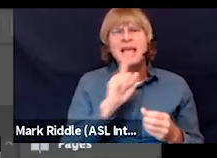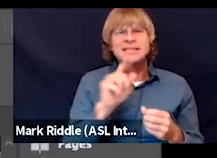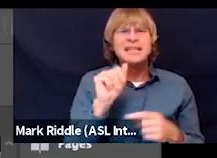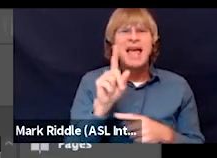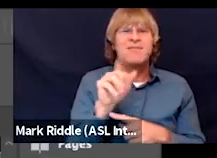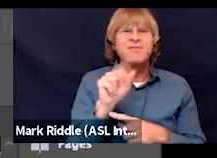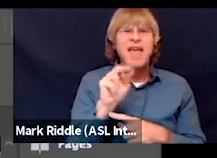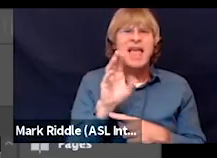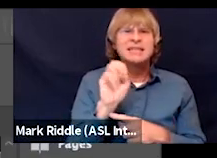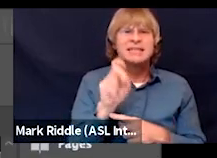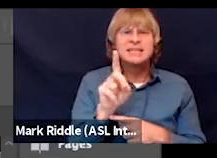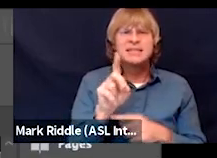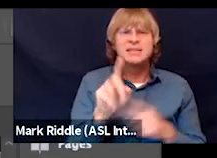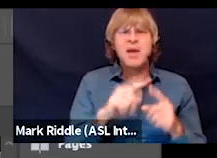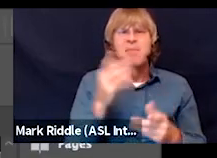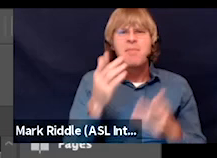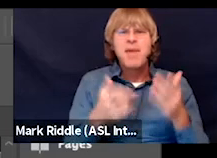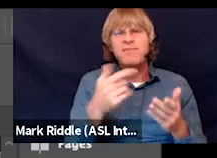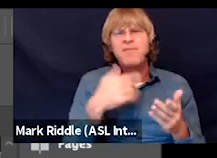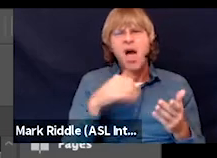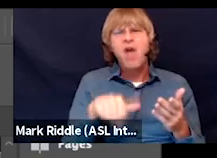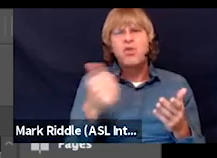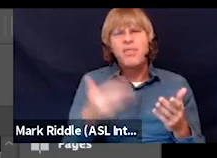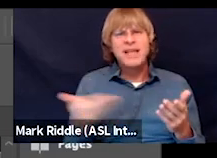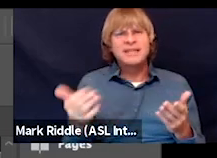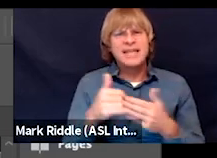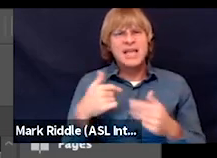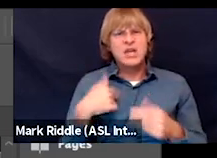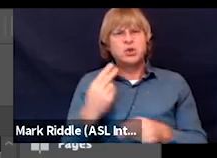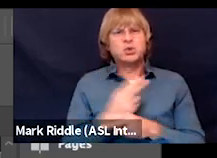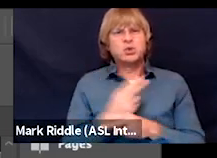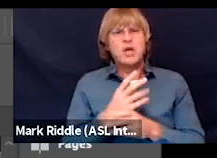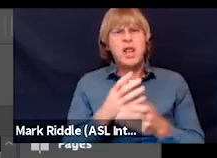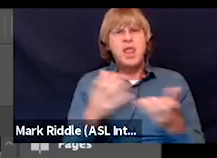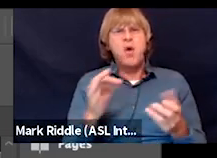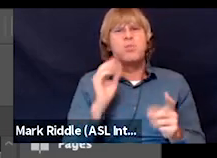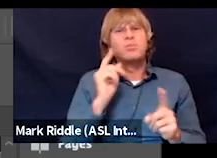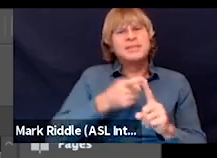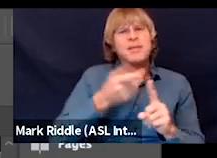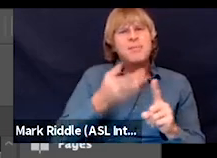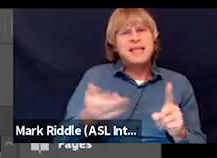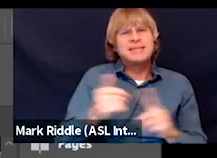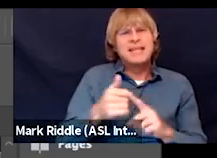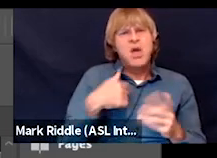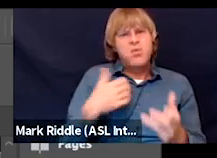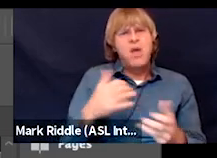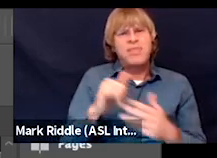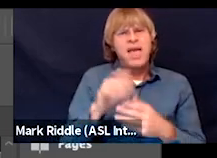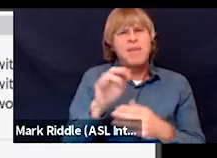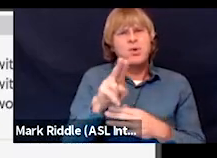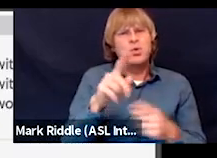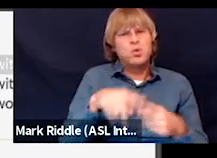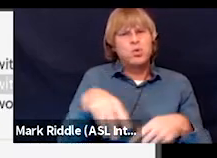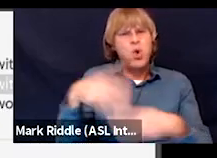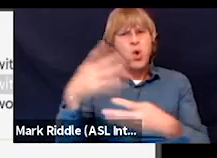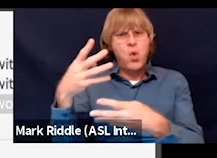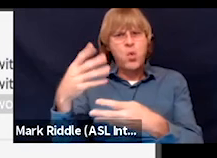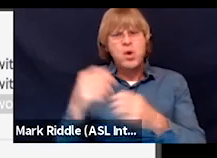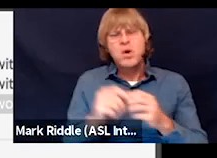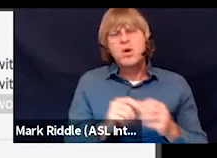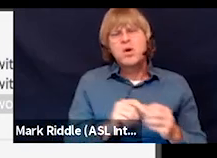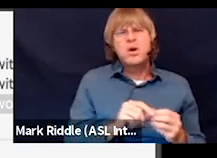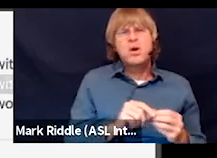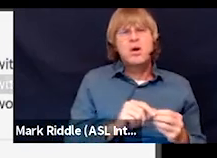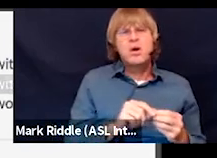Advanced, but maybe there's other things that I use a lot, or particular places I want my menus to go.